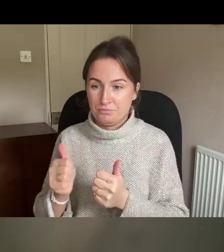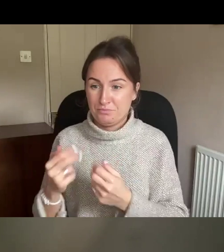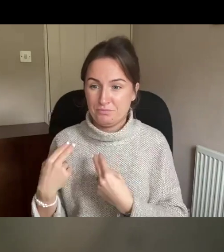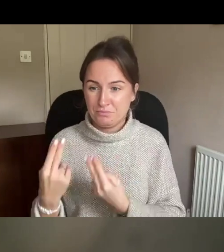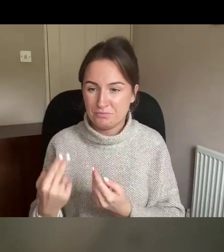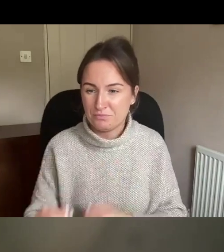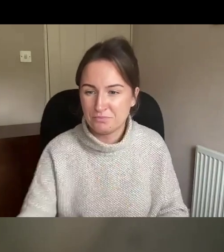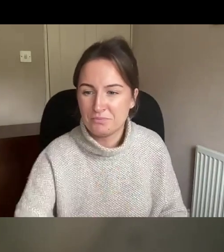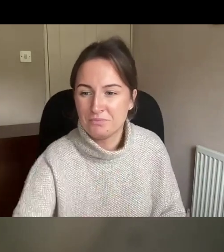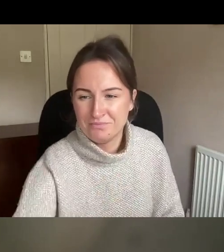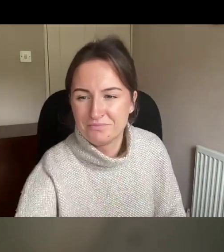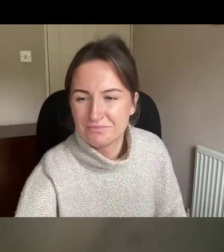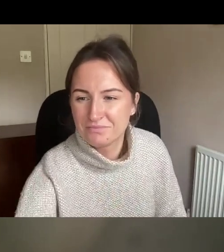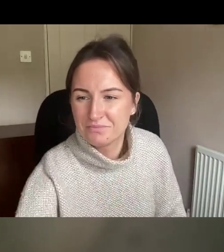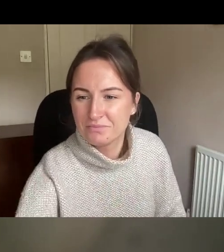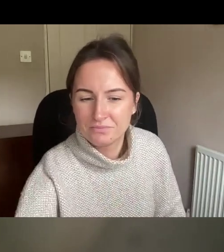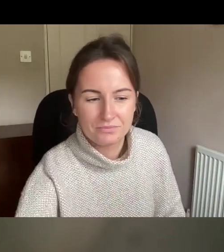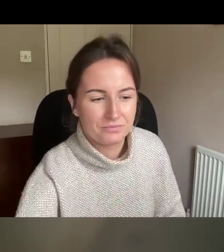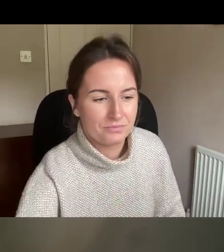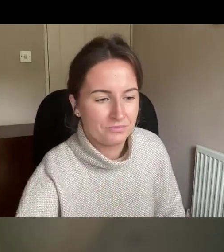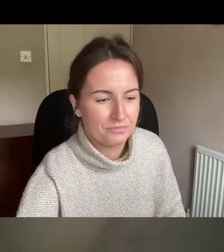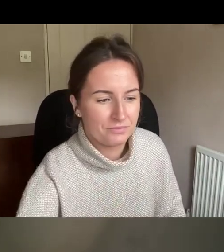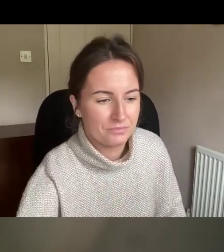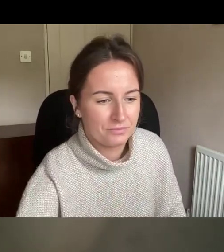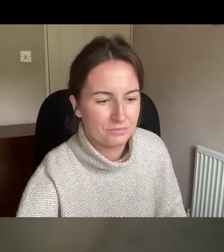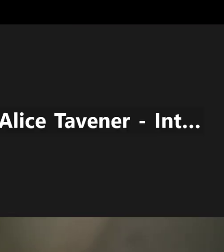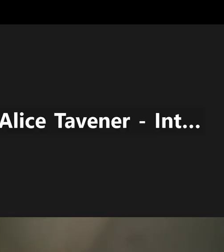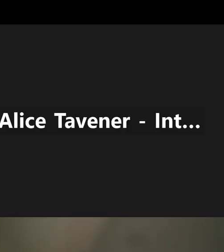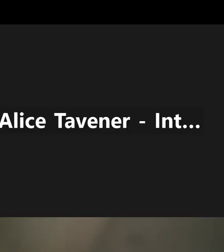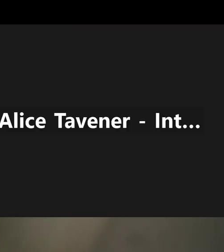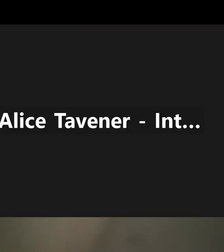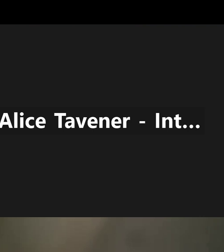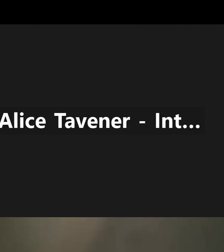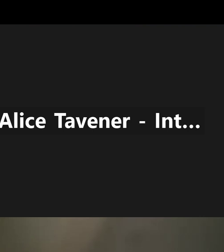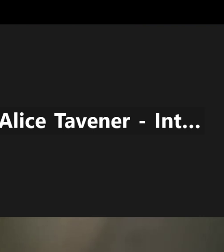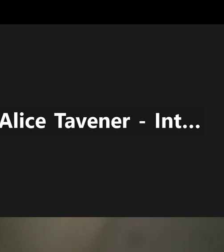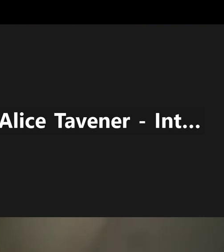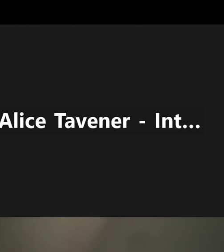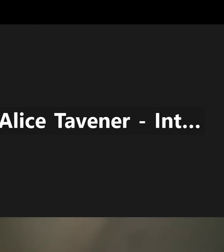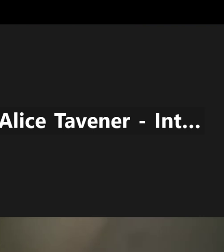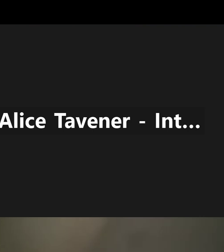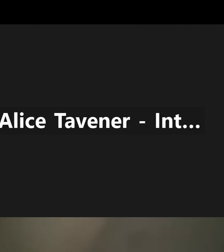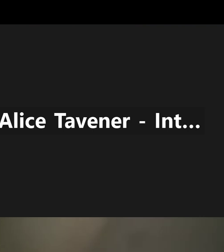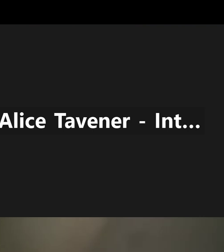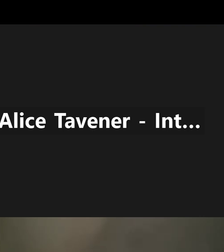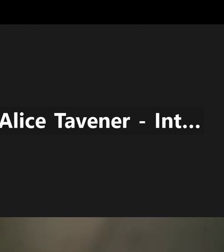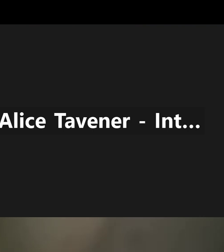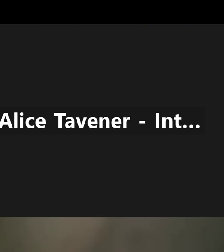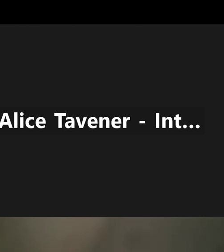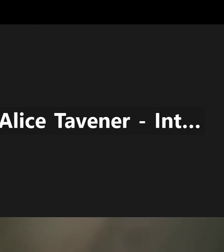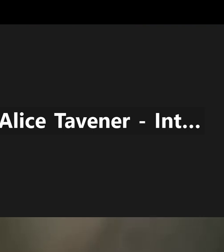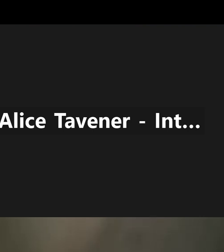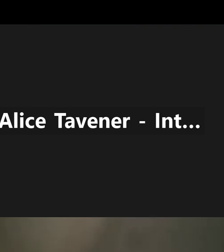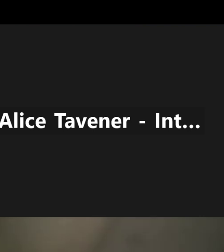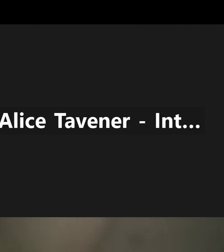Just as a bit of a breakdown of the testing phase, we had a very basic product by the start of the year that we were able to